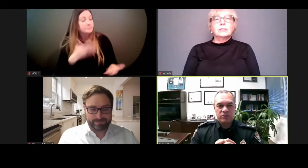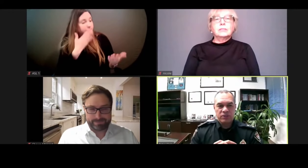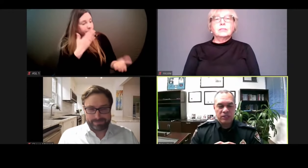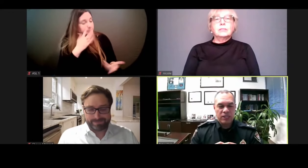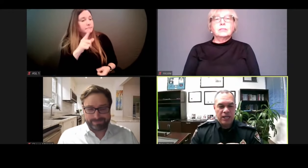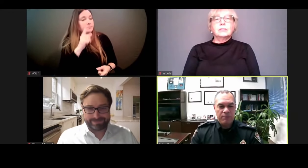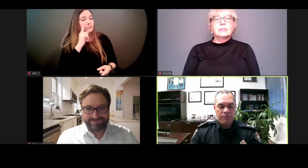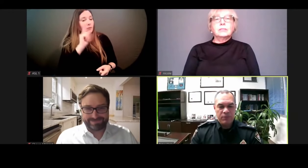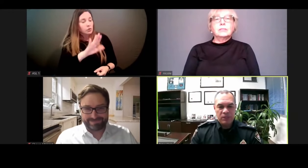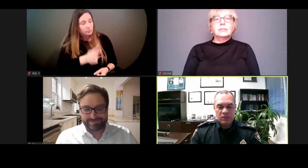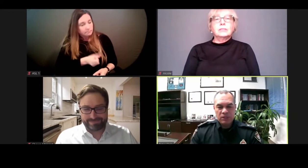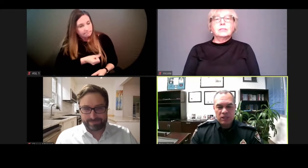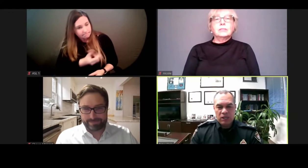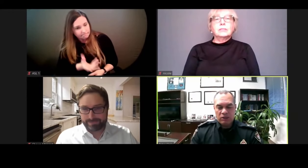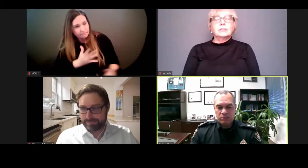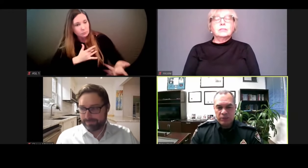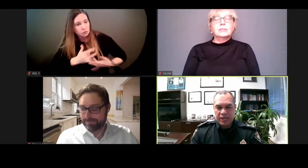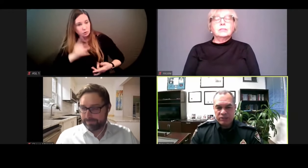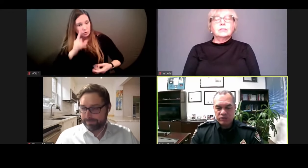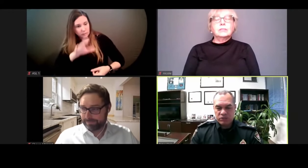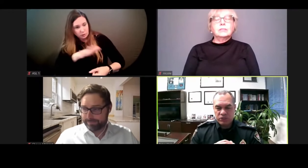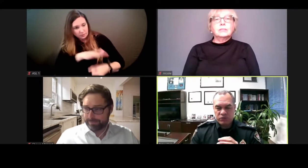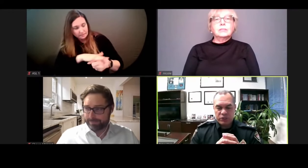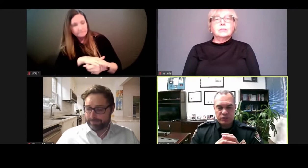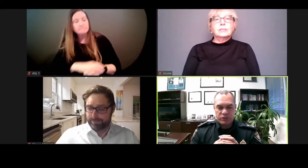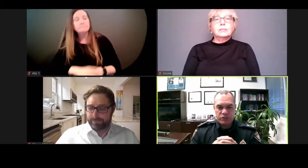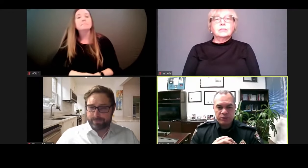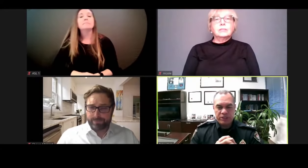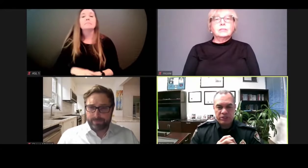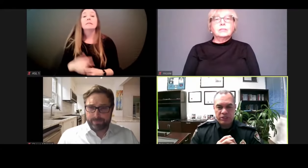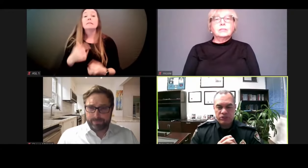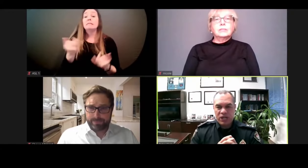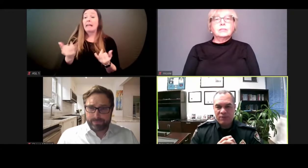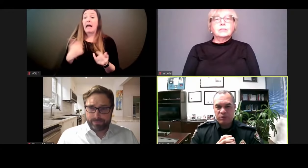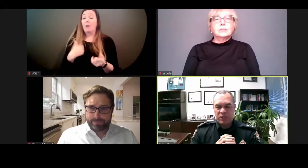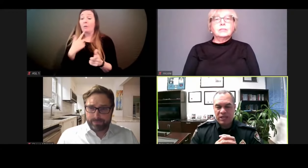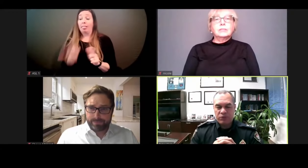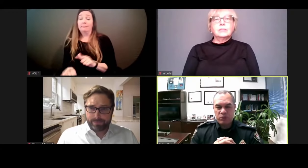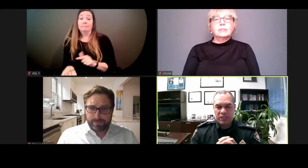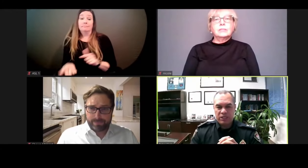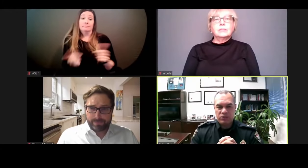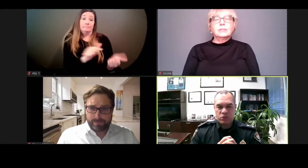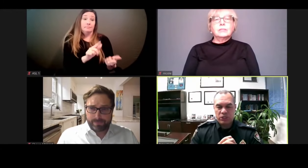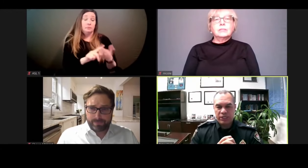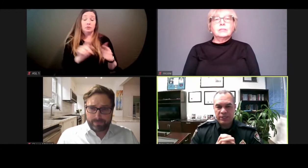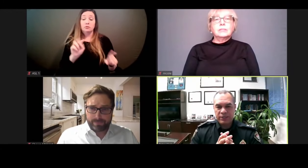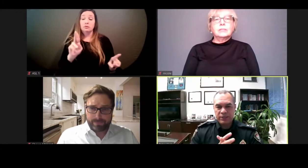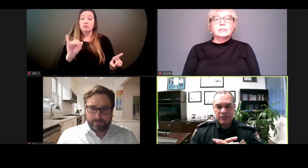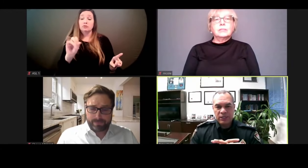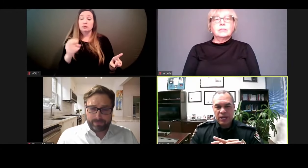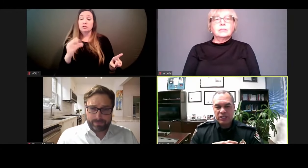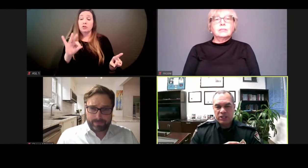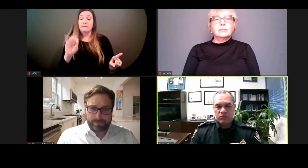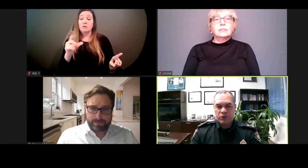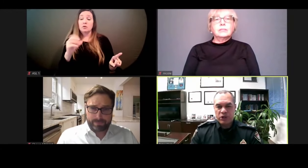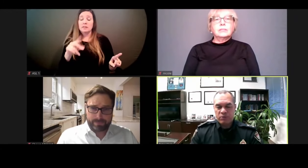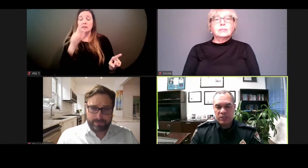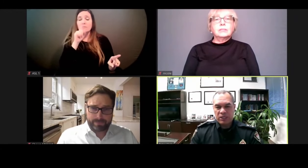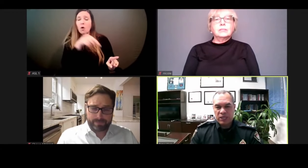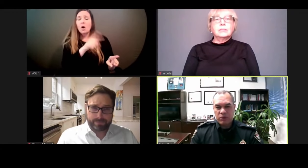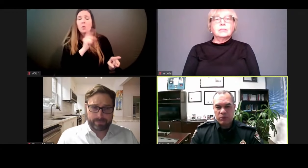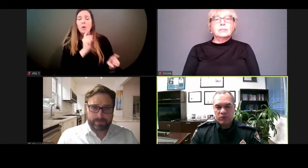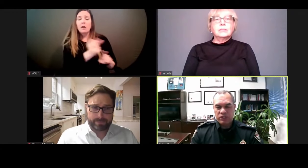interests. I'll ask Chris Ferguson to speak to the traffic plan for the weekend shortly. I can